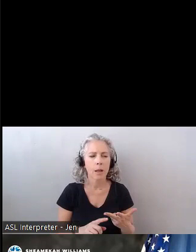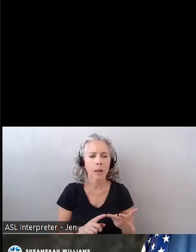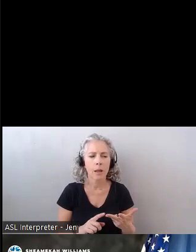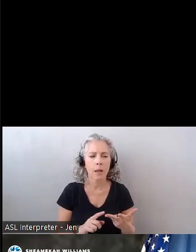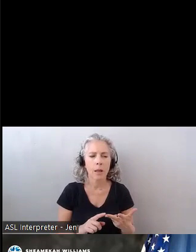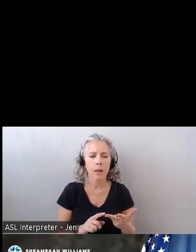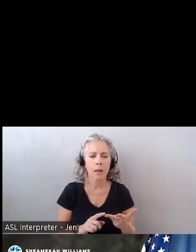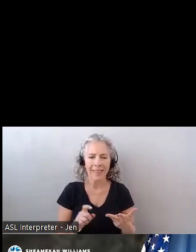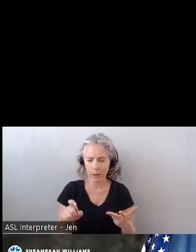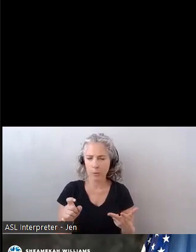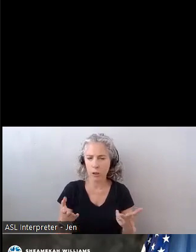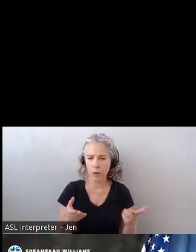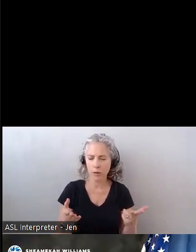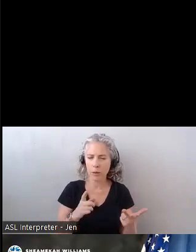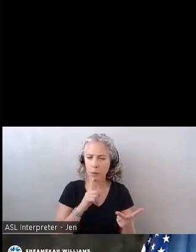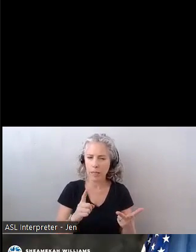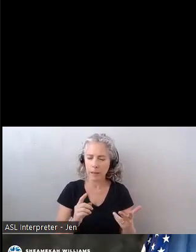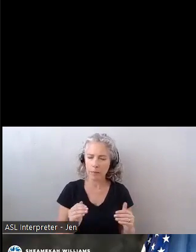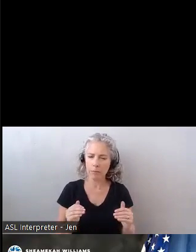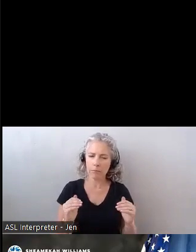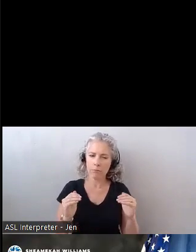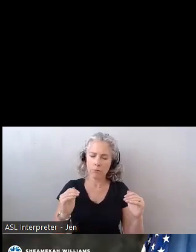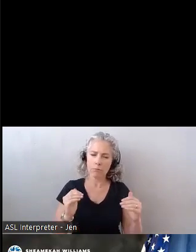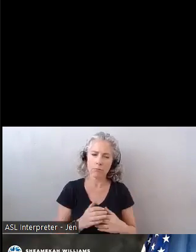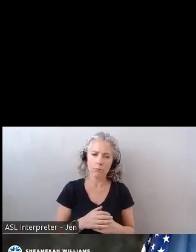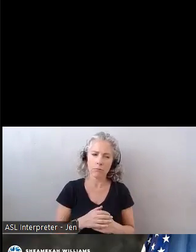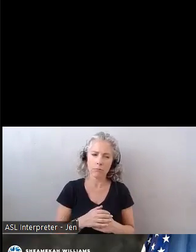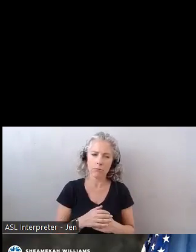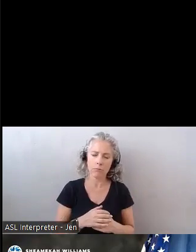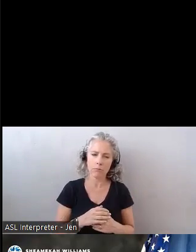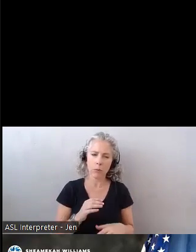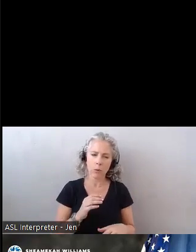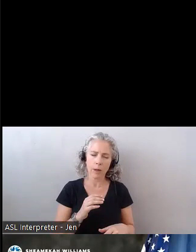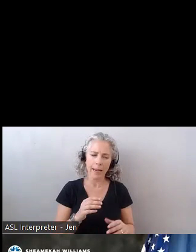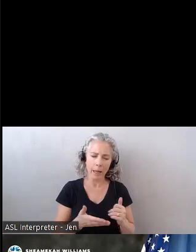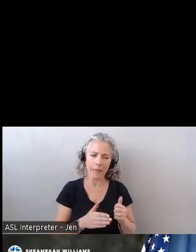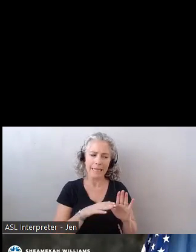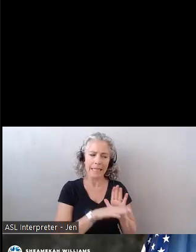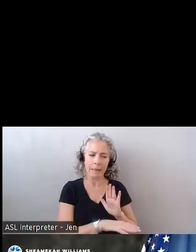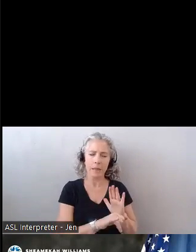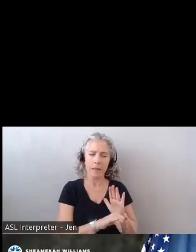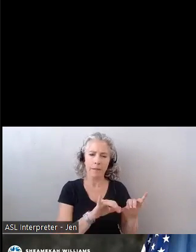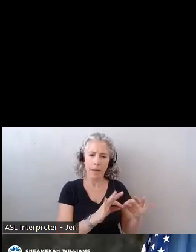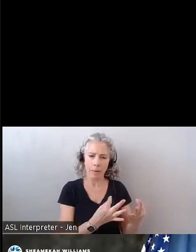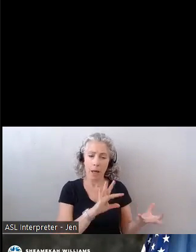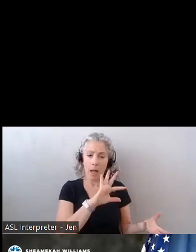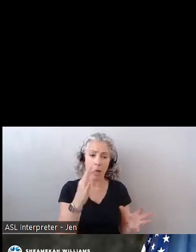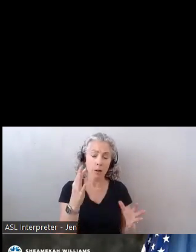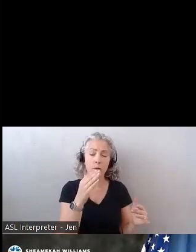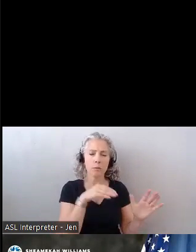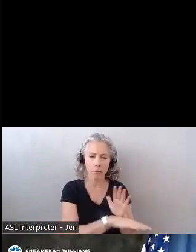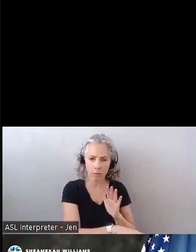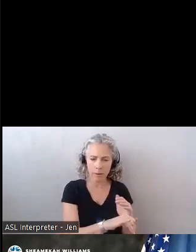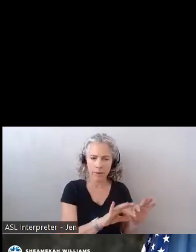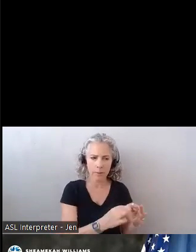be services that are really upscale for the purpose of really working to stabilize those families. As Sam mentioned earlier, high